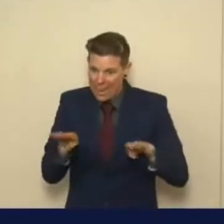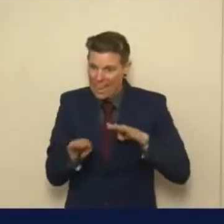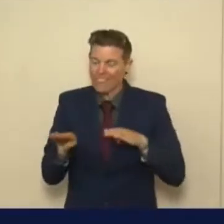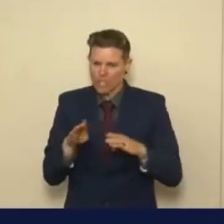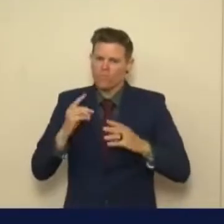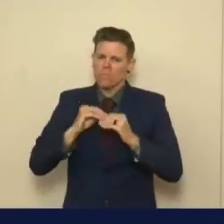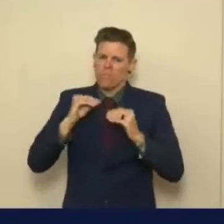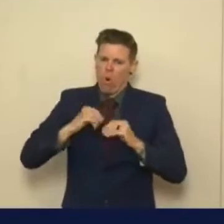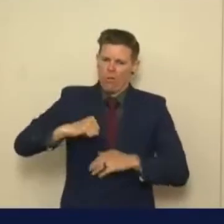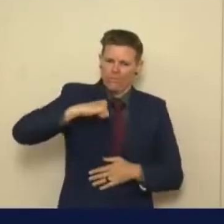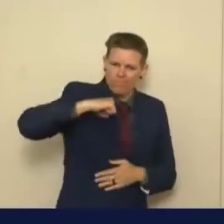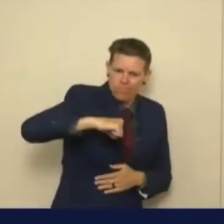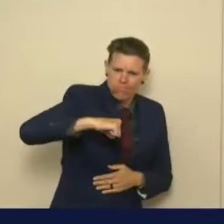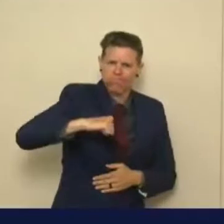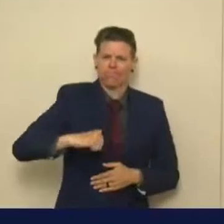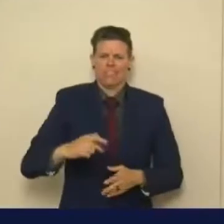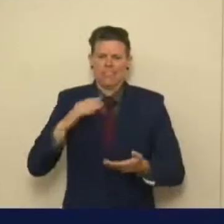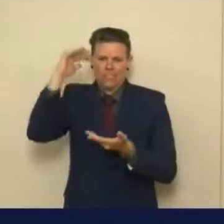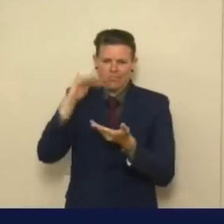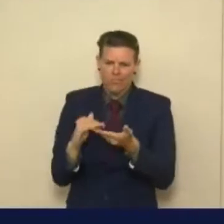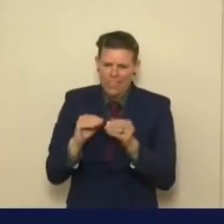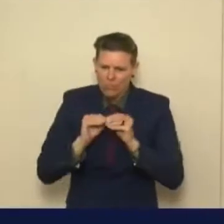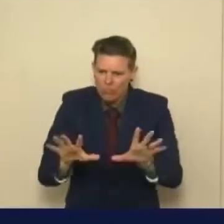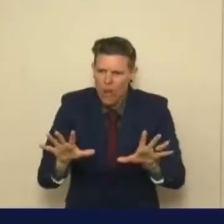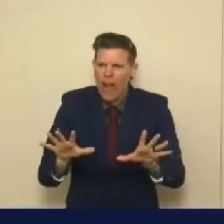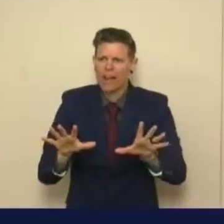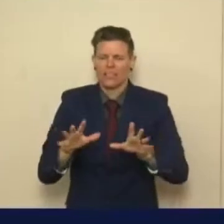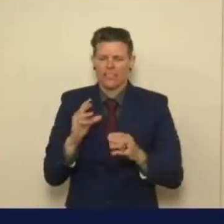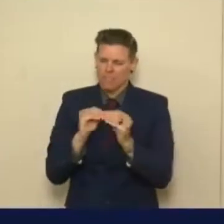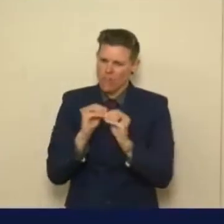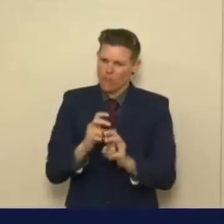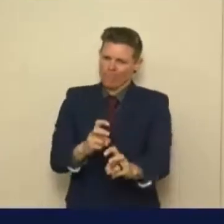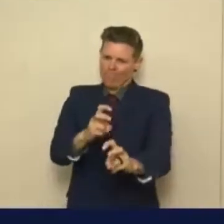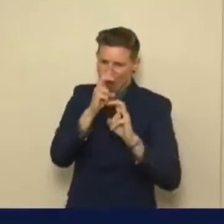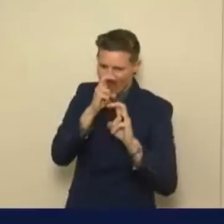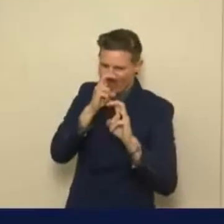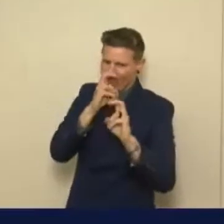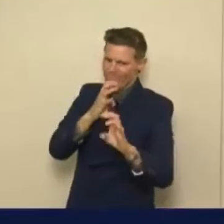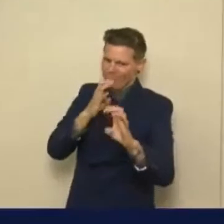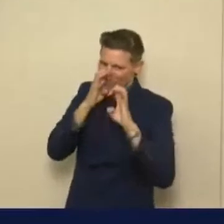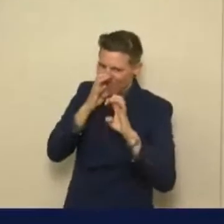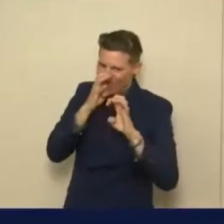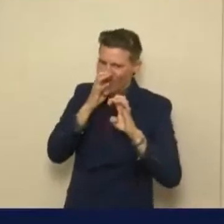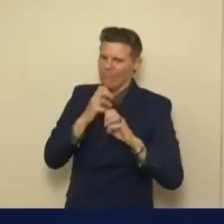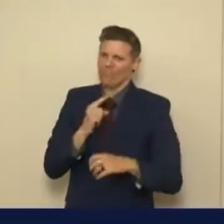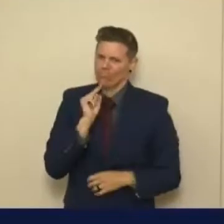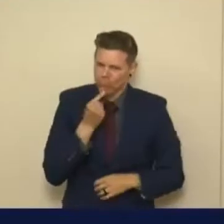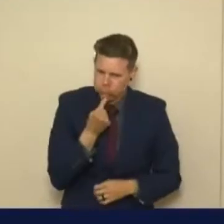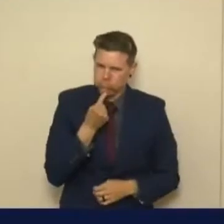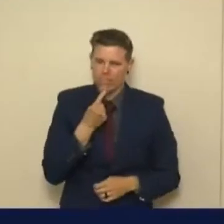prevent transmission to the highest degree, we can't safely reopen schools.